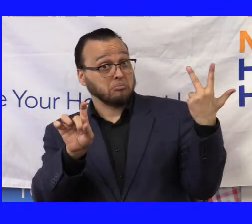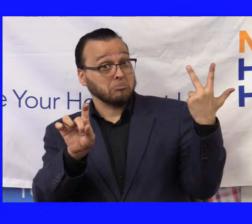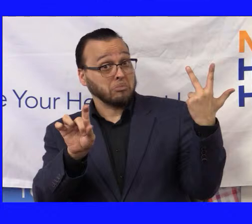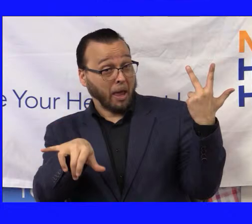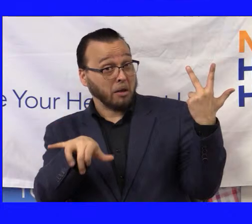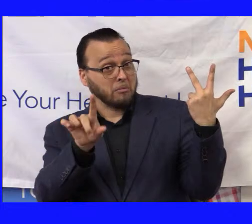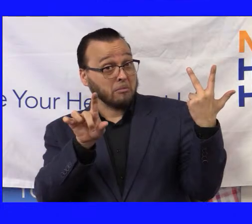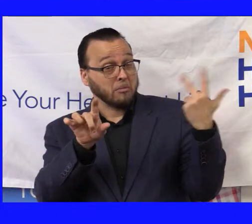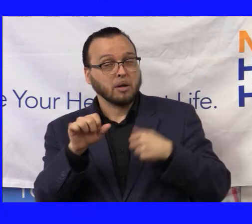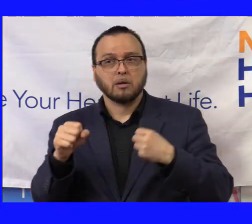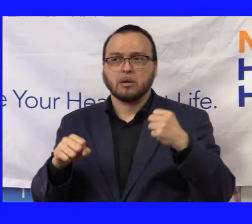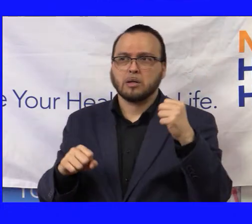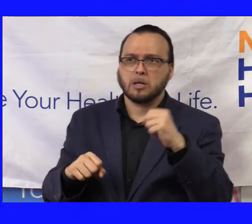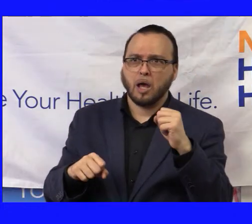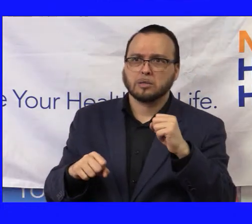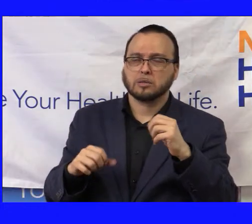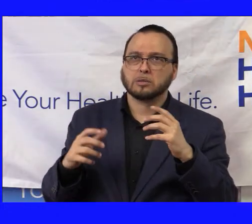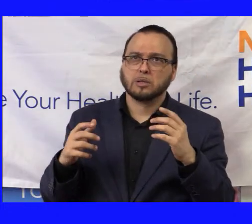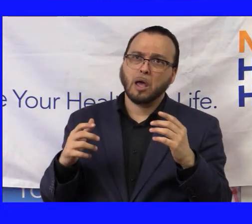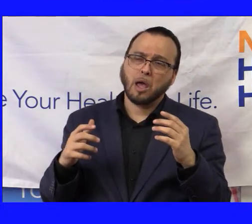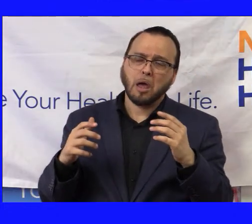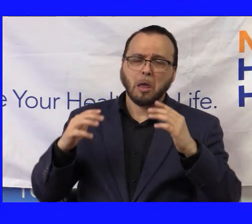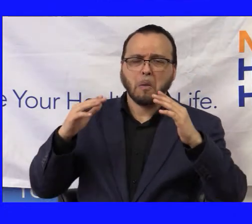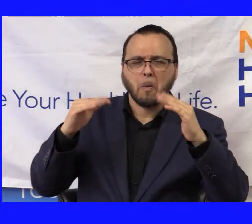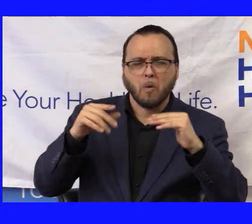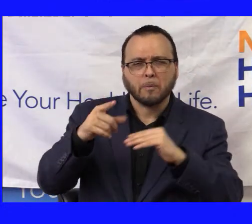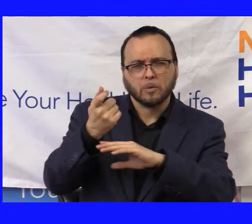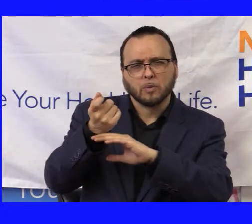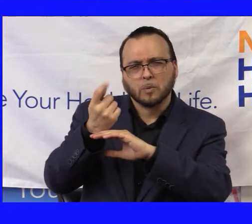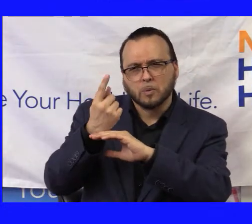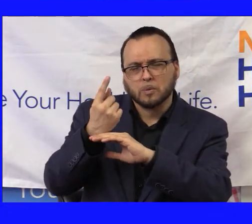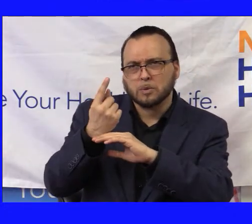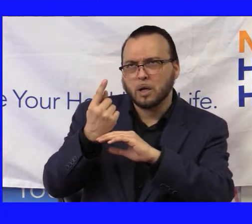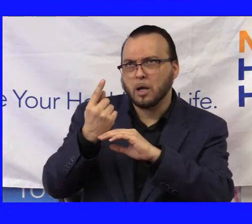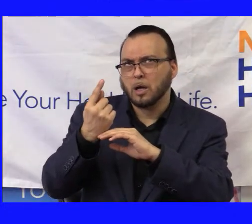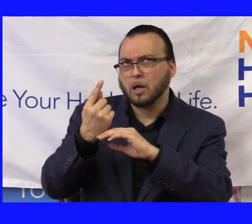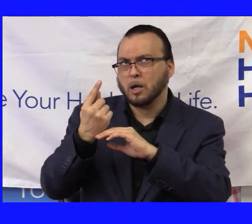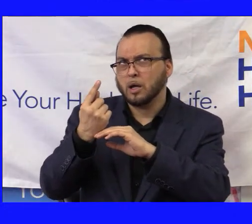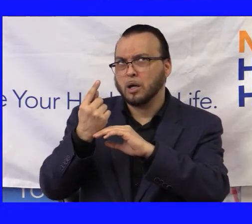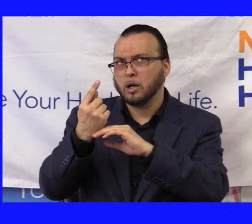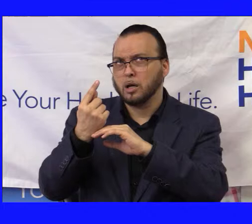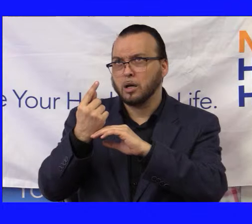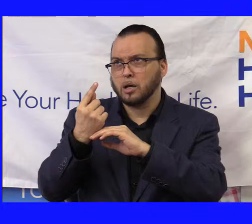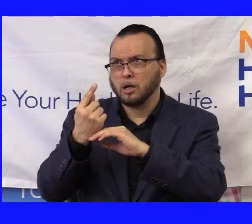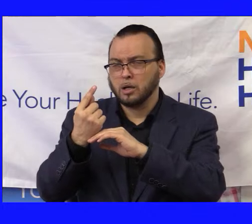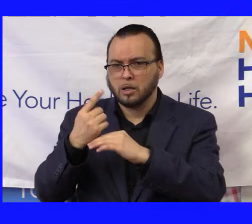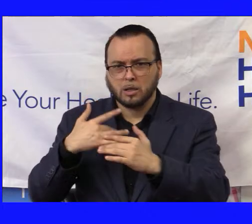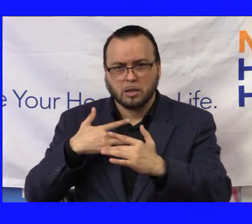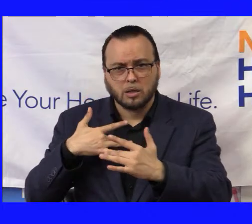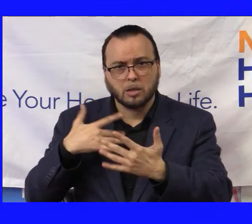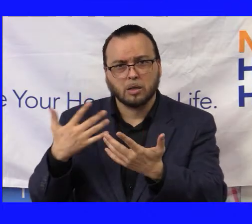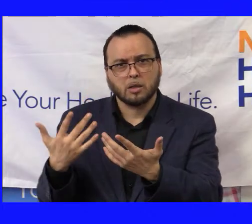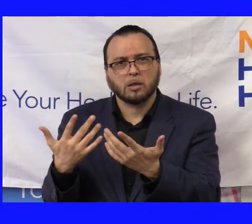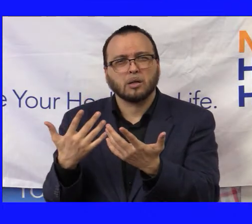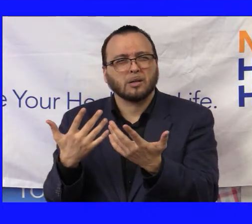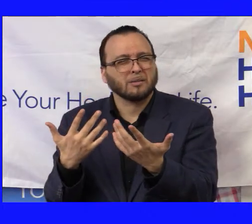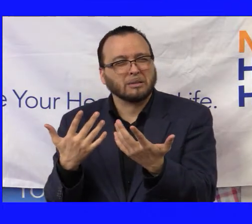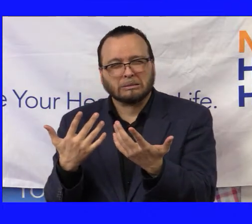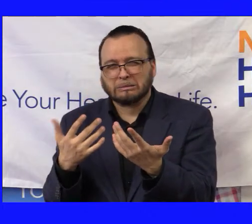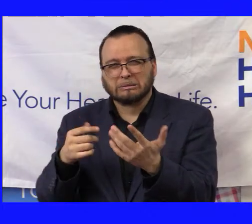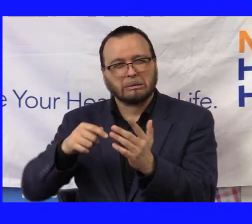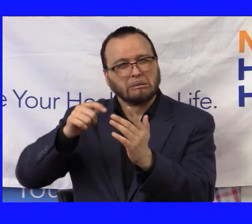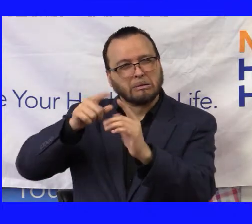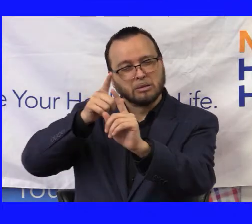Yes, and I hope that you know, you understood the comment in terms that you know, this is a